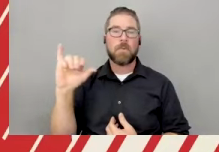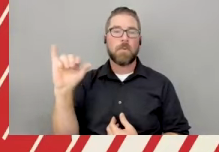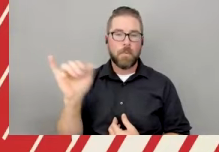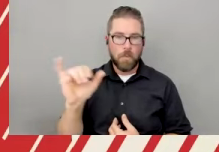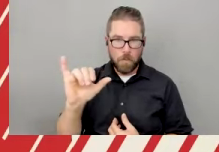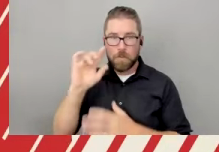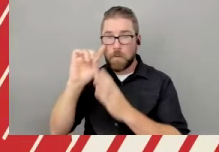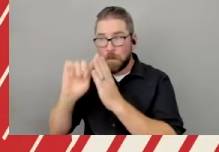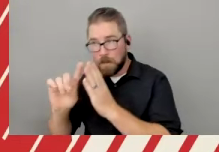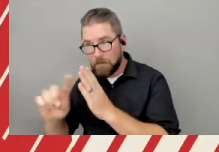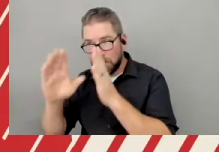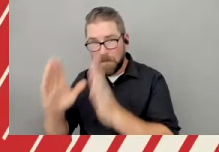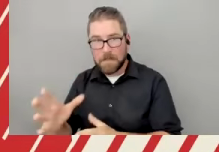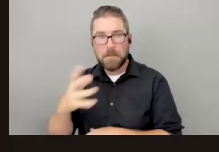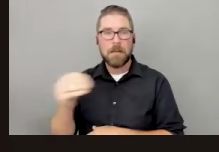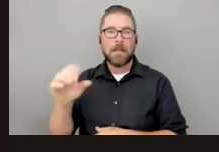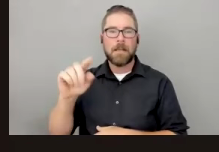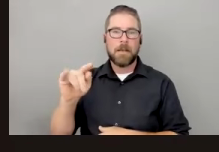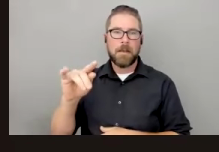as well.